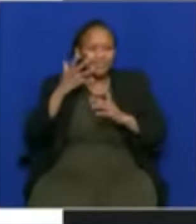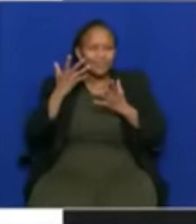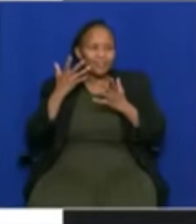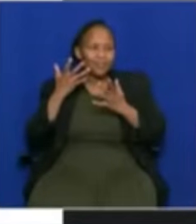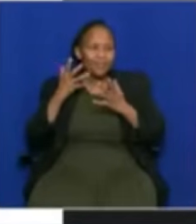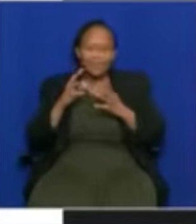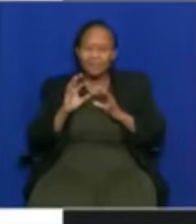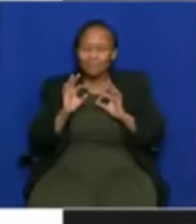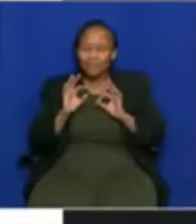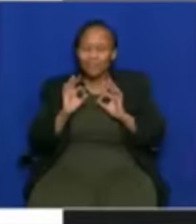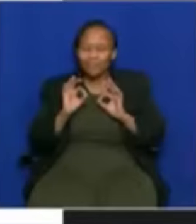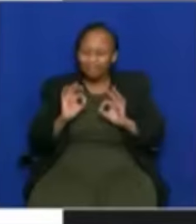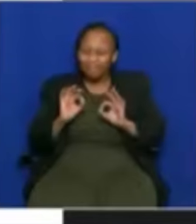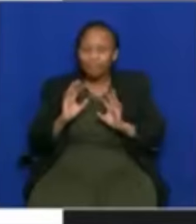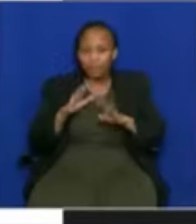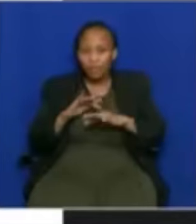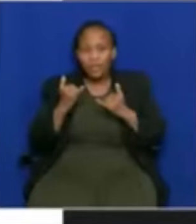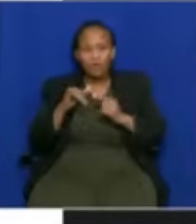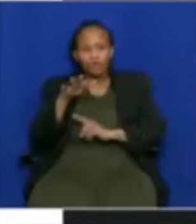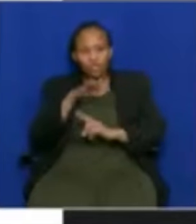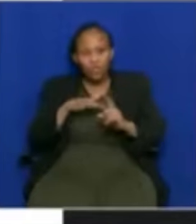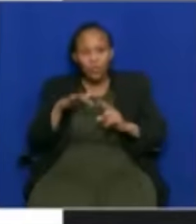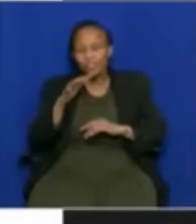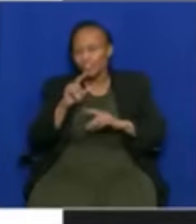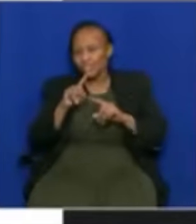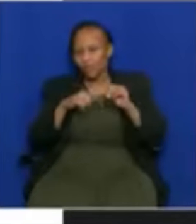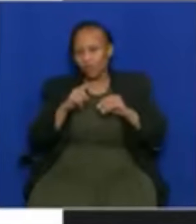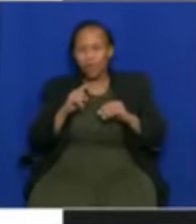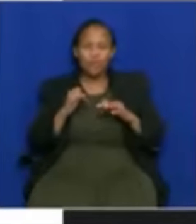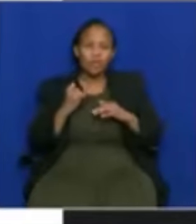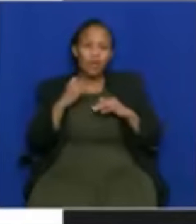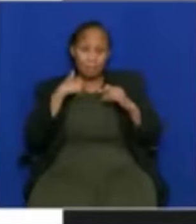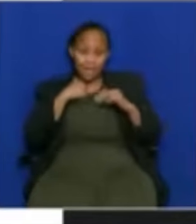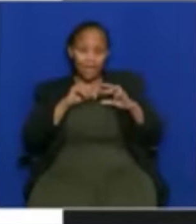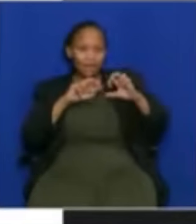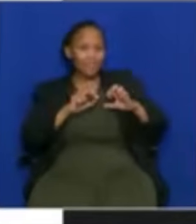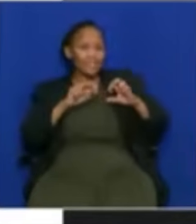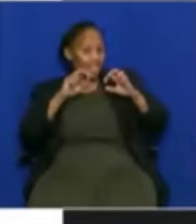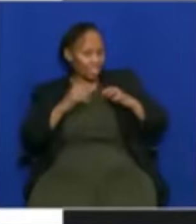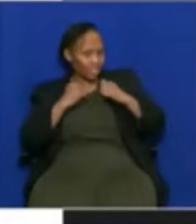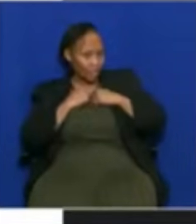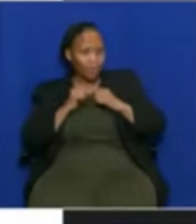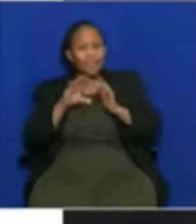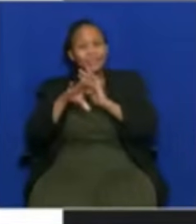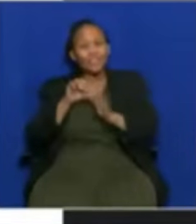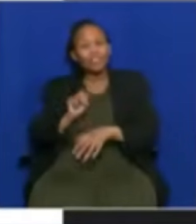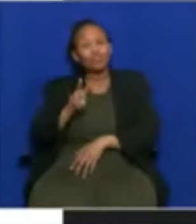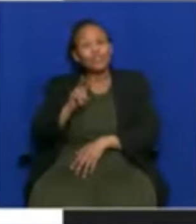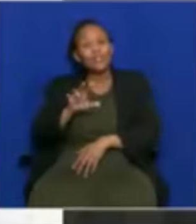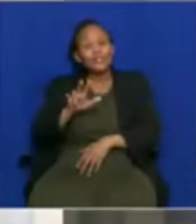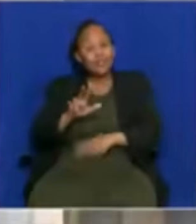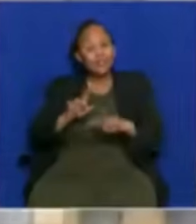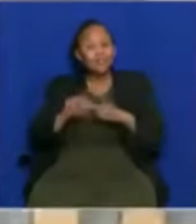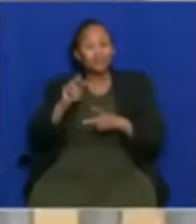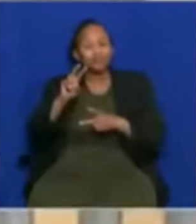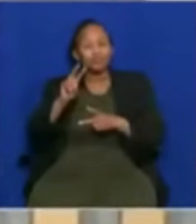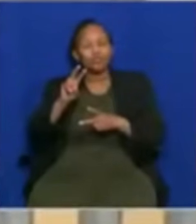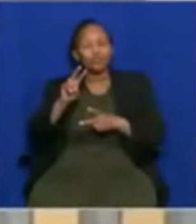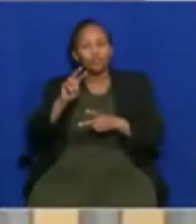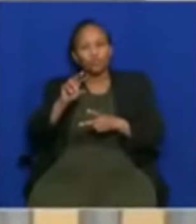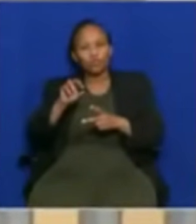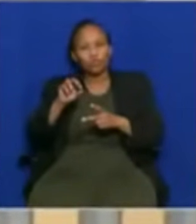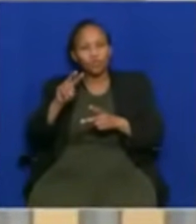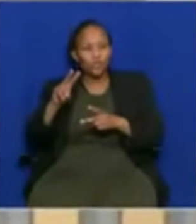to me and my investigation. The people that can answer to the Section 27, 28, they have to come and